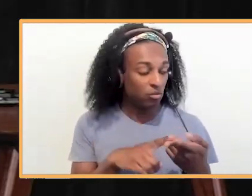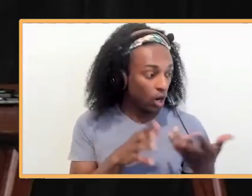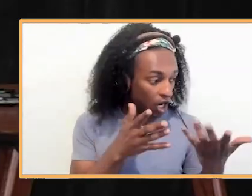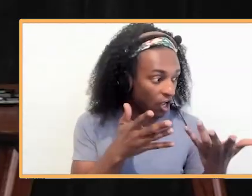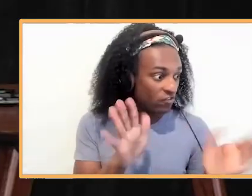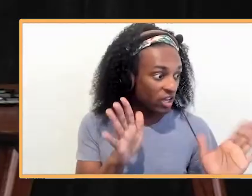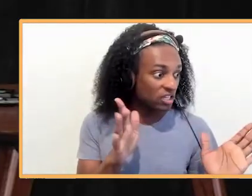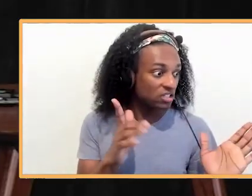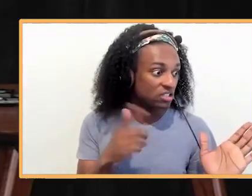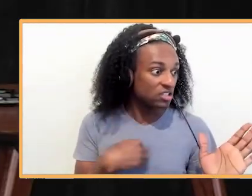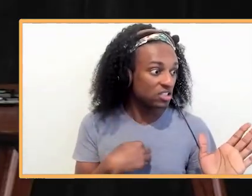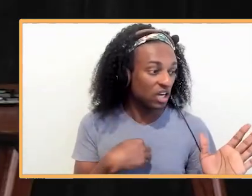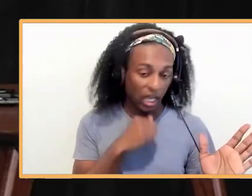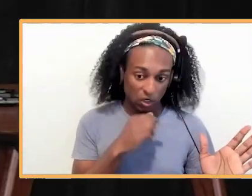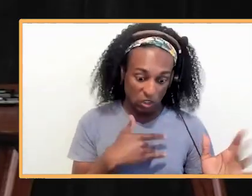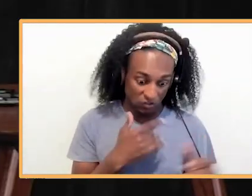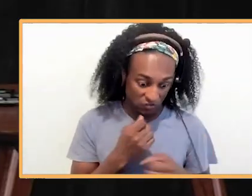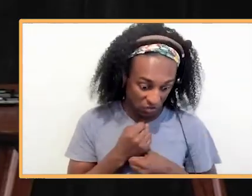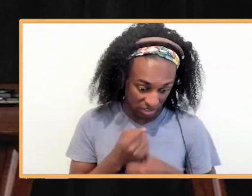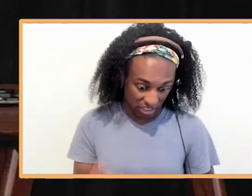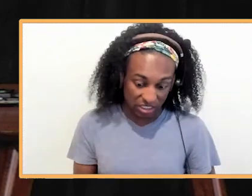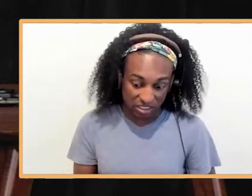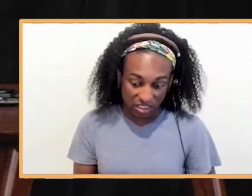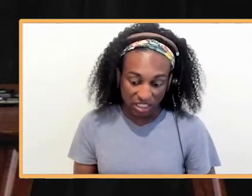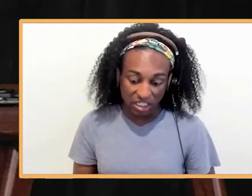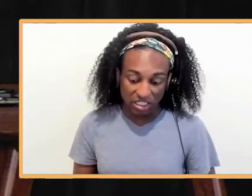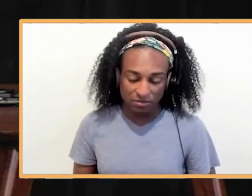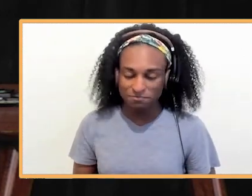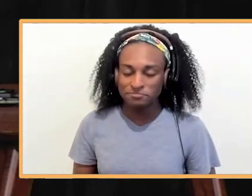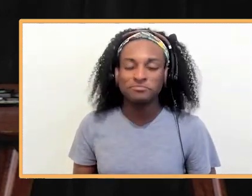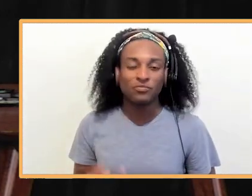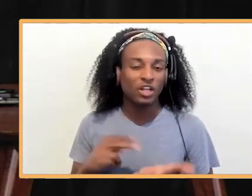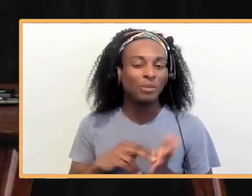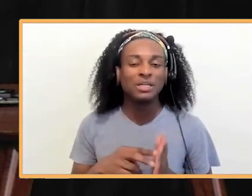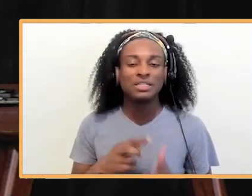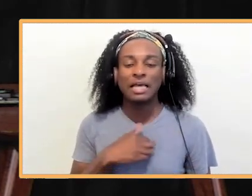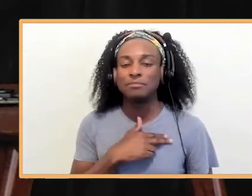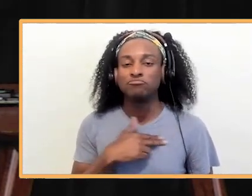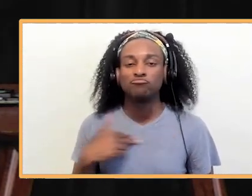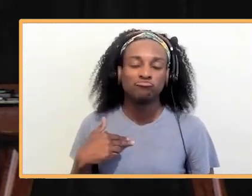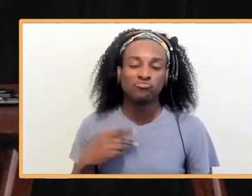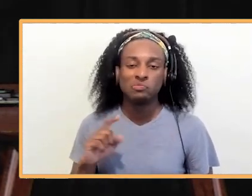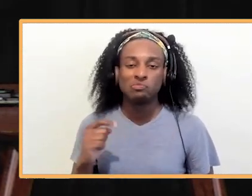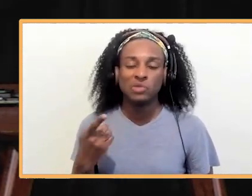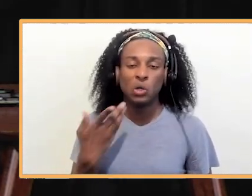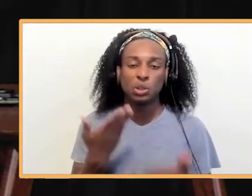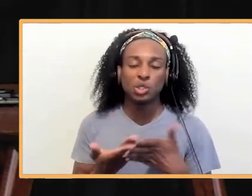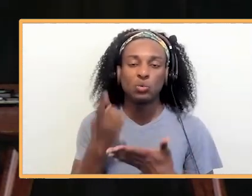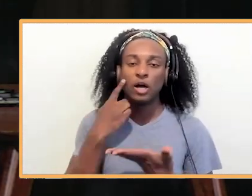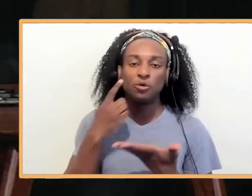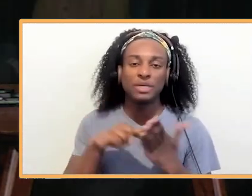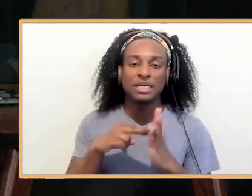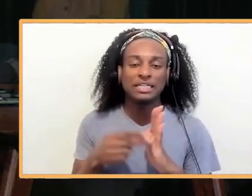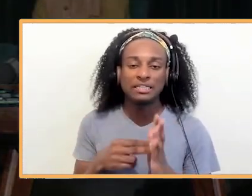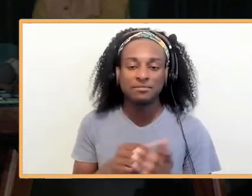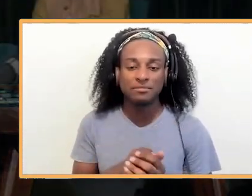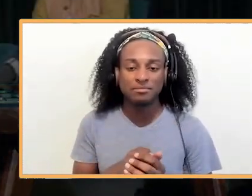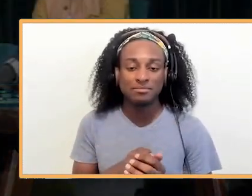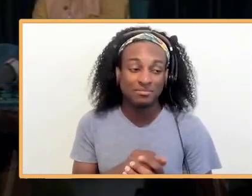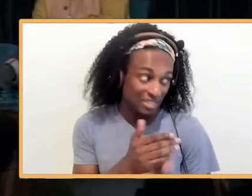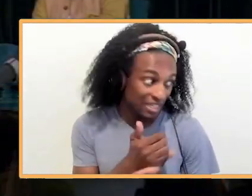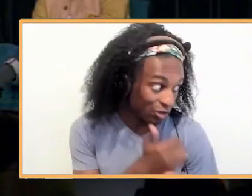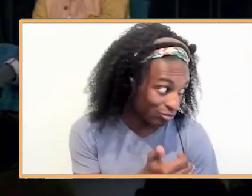just well-meaning. Is that useful at all? That's so good. Offerings? It's so